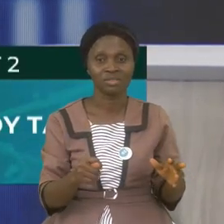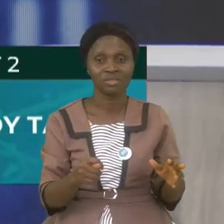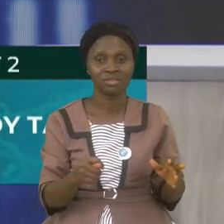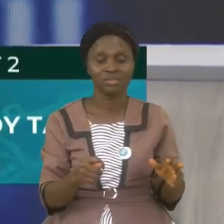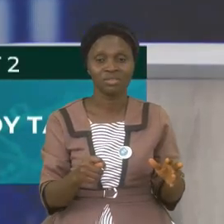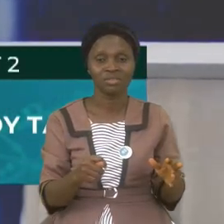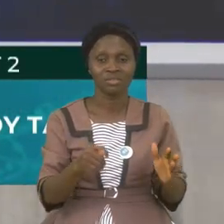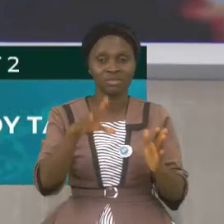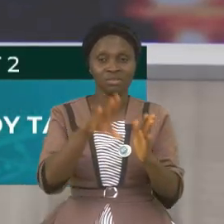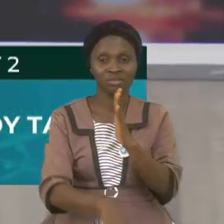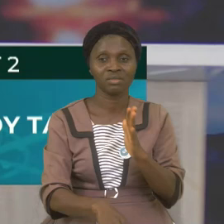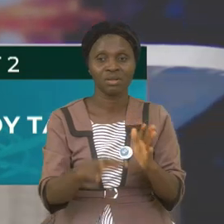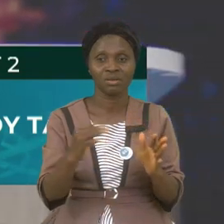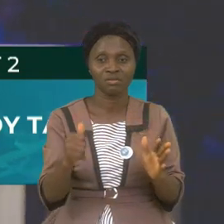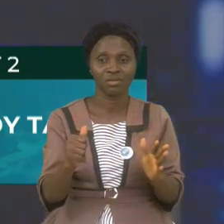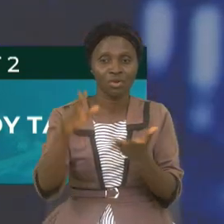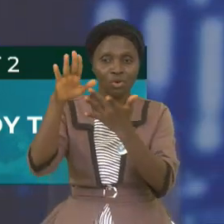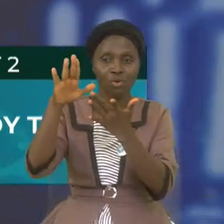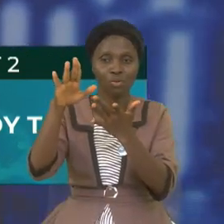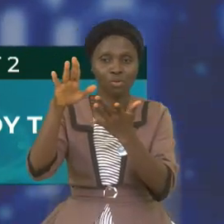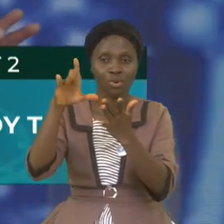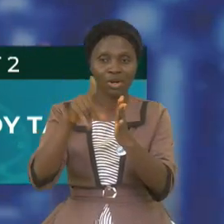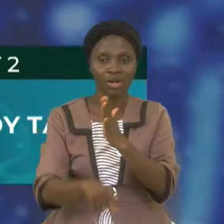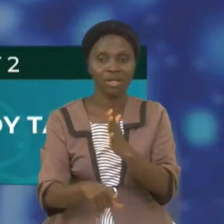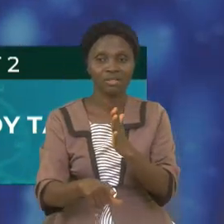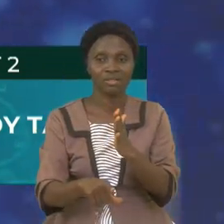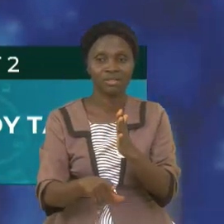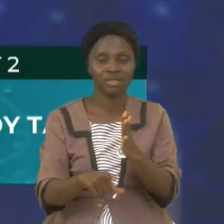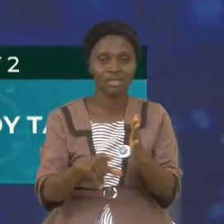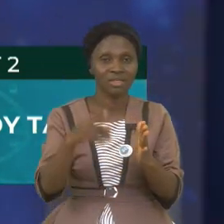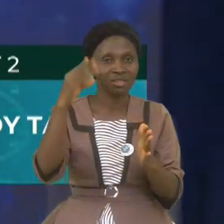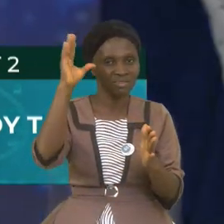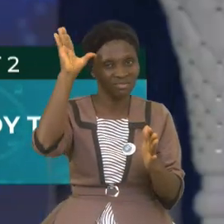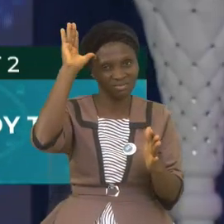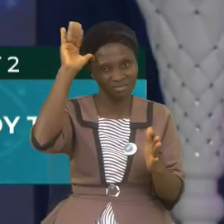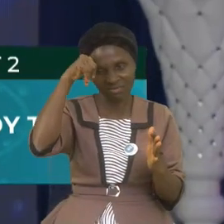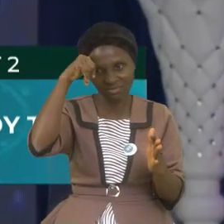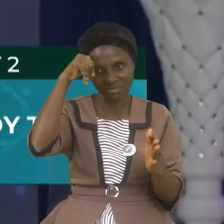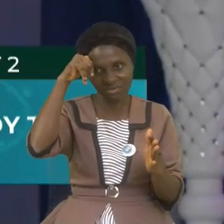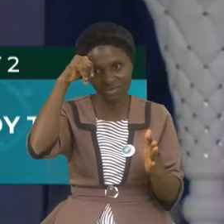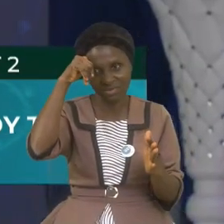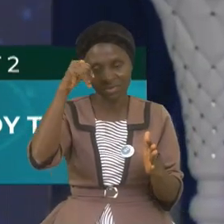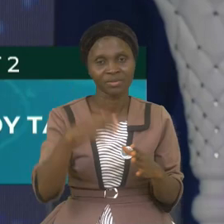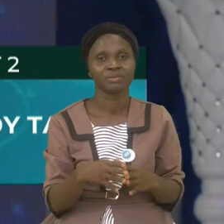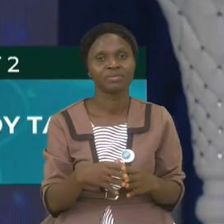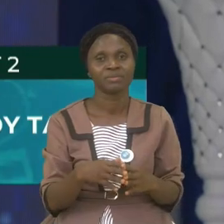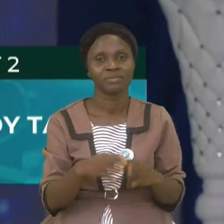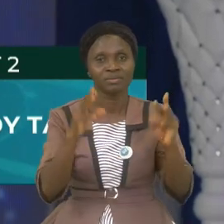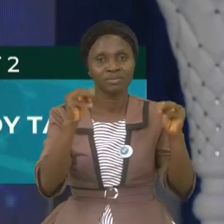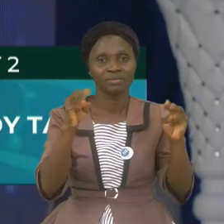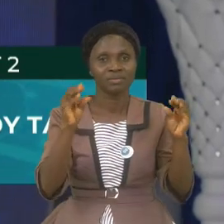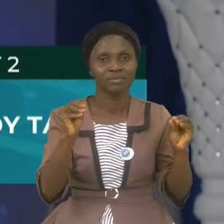maniac. The man, the monarch, became